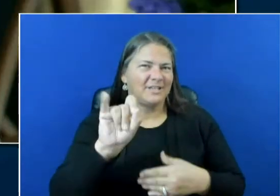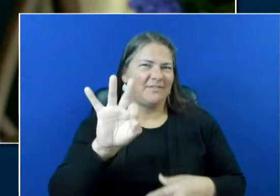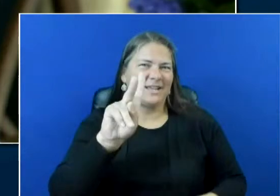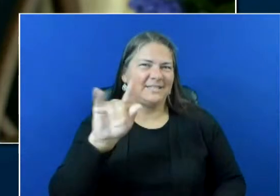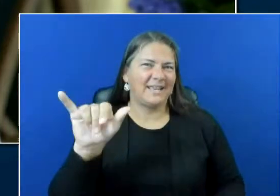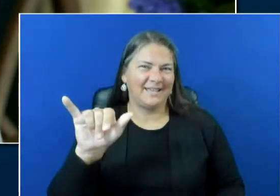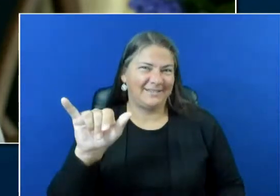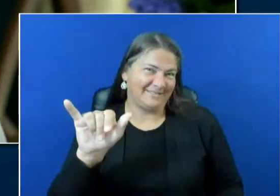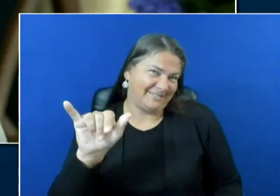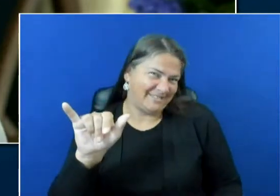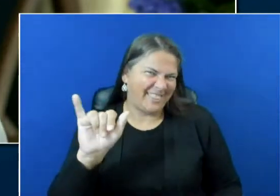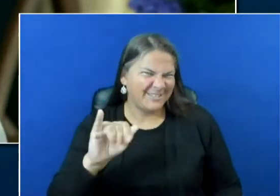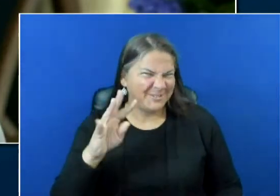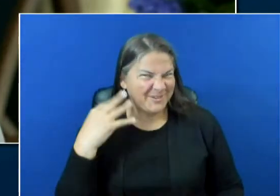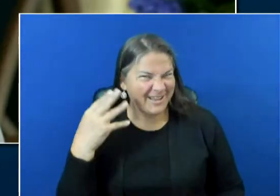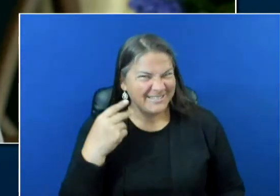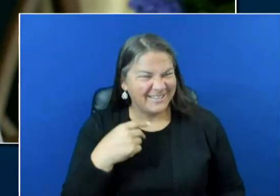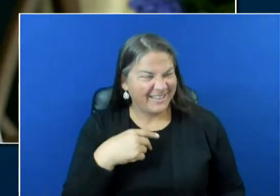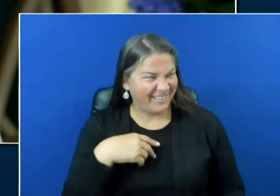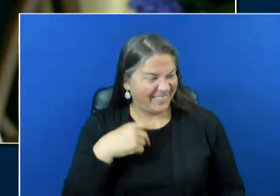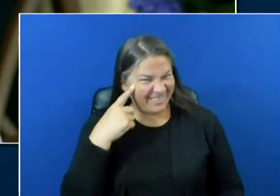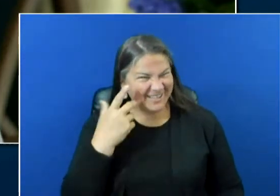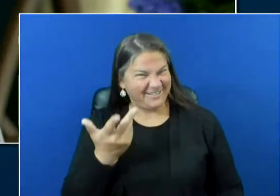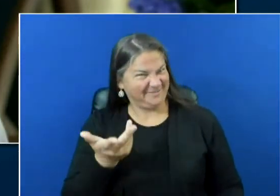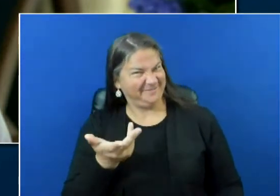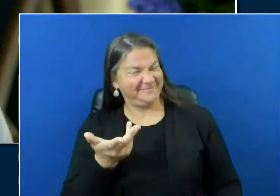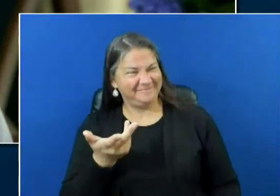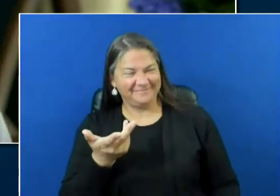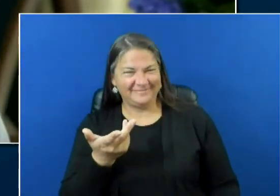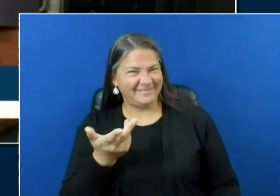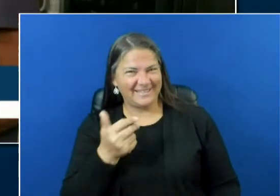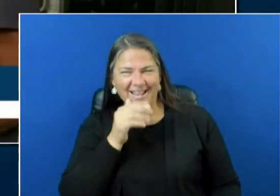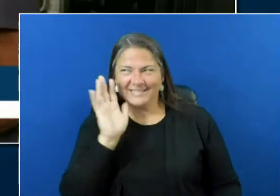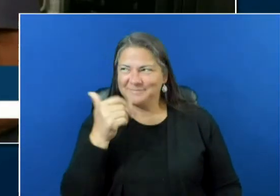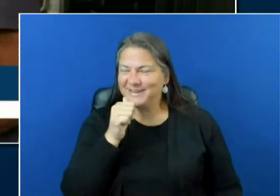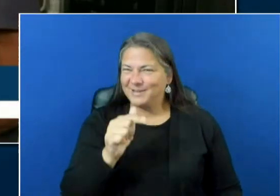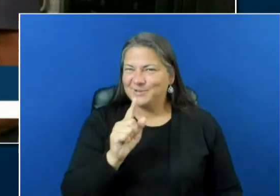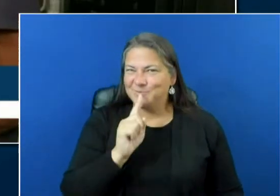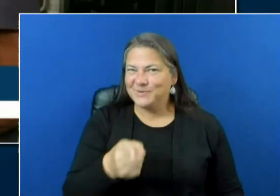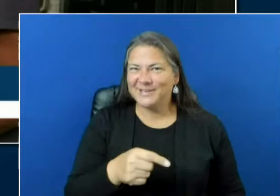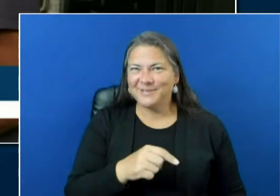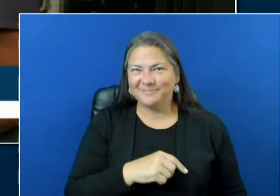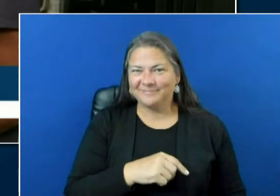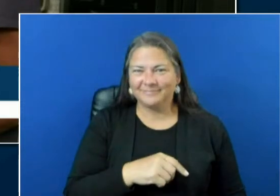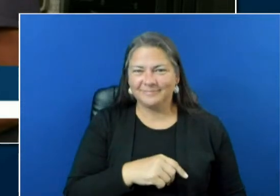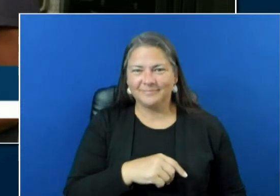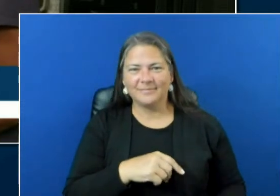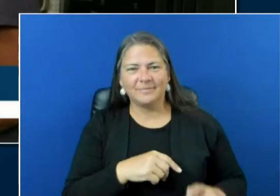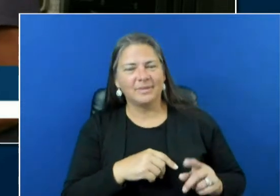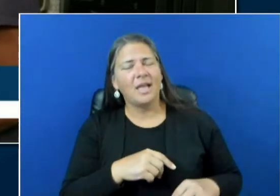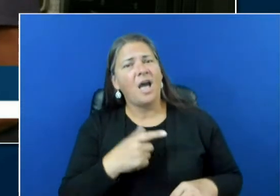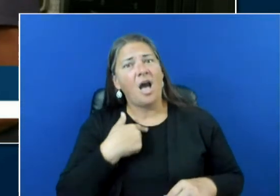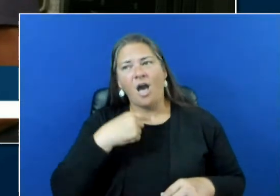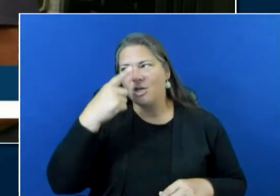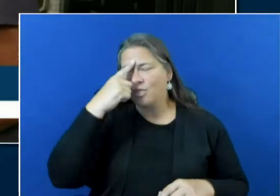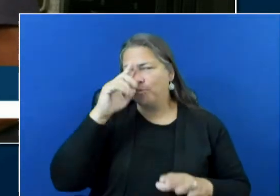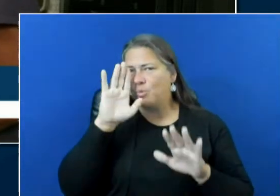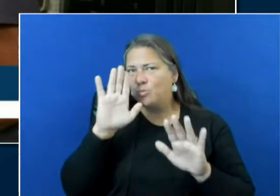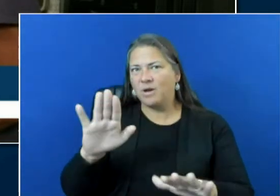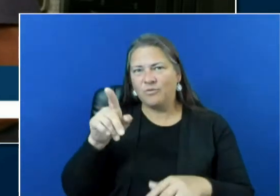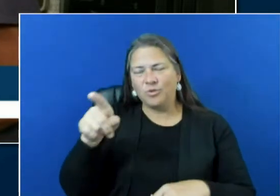of crazy to think about. It doesn't seem real. I just thought it would be great for her to have the